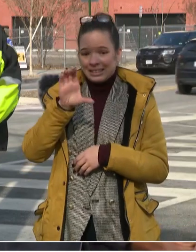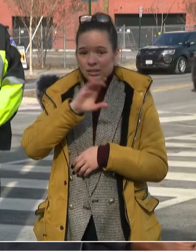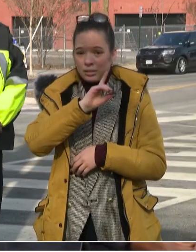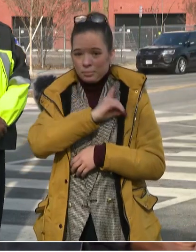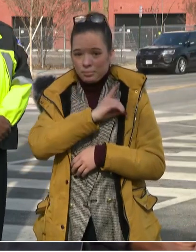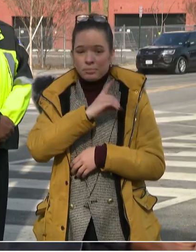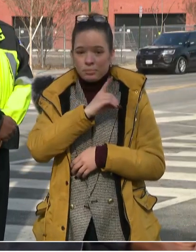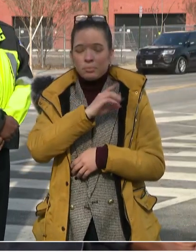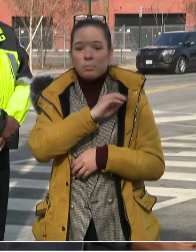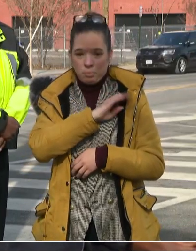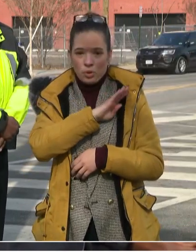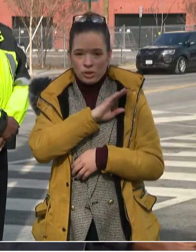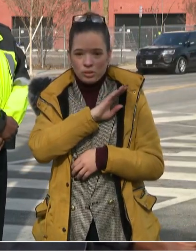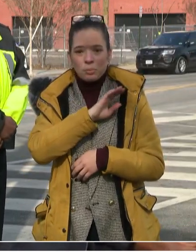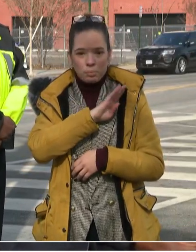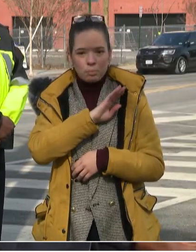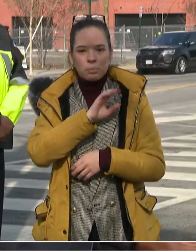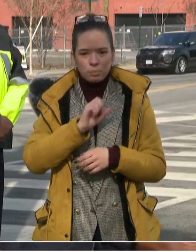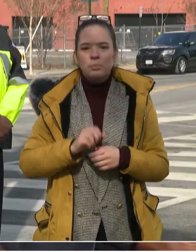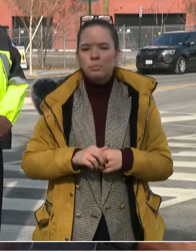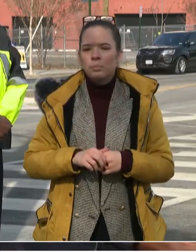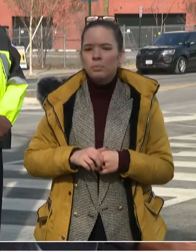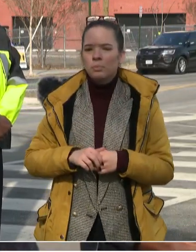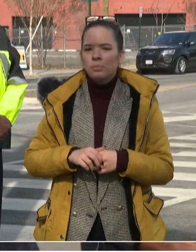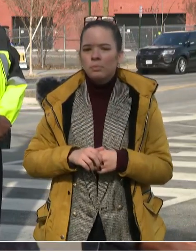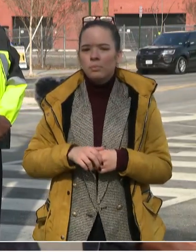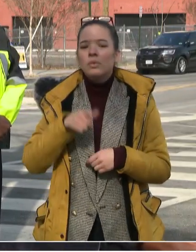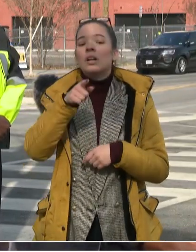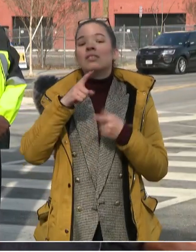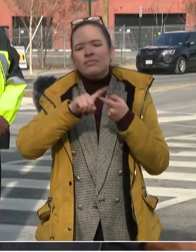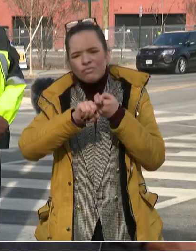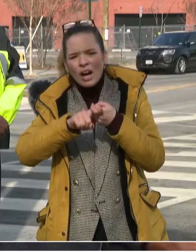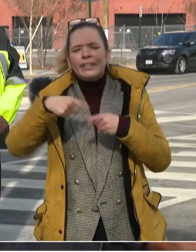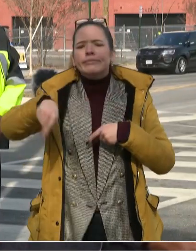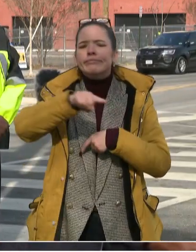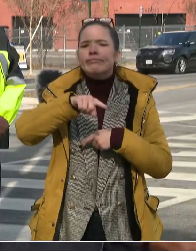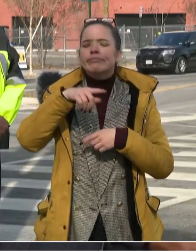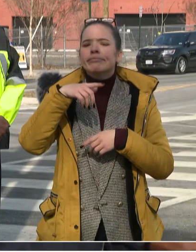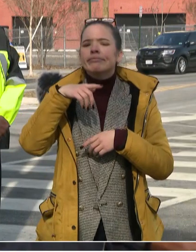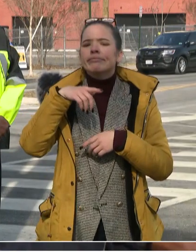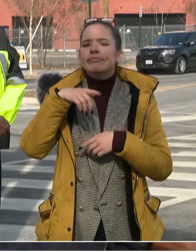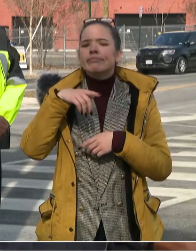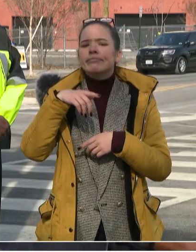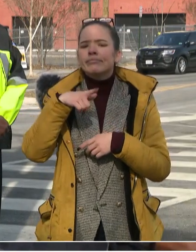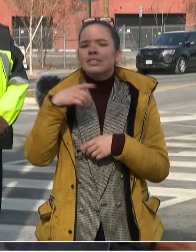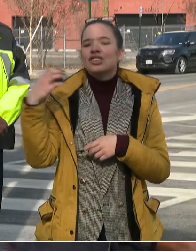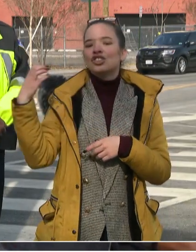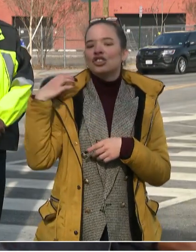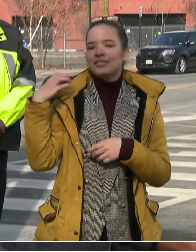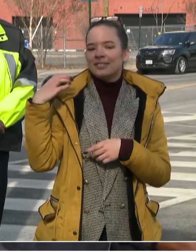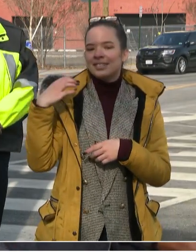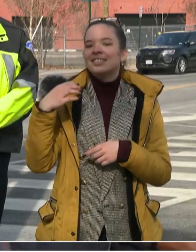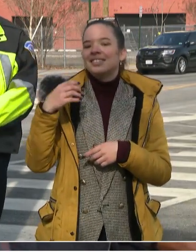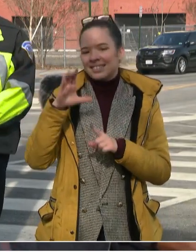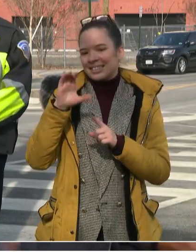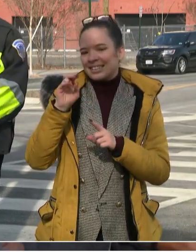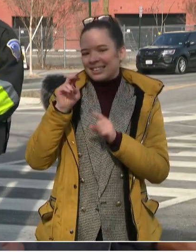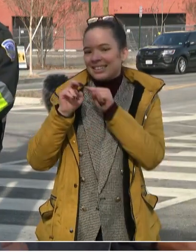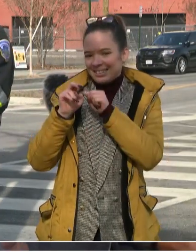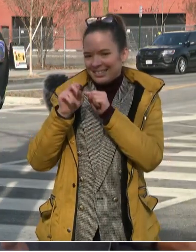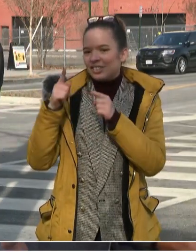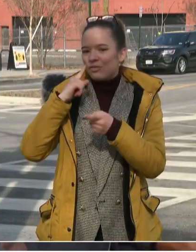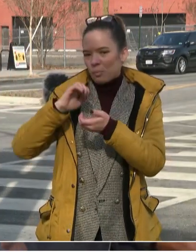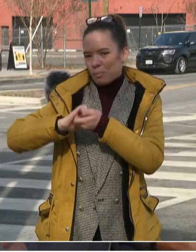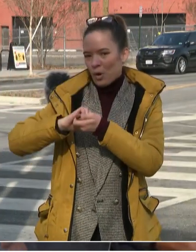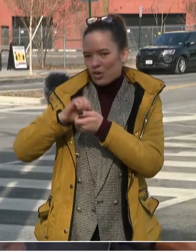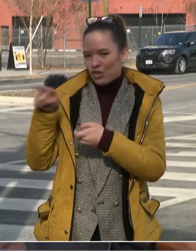and my friend and compadre, Chief Conte, for their partnership and their